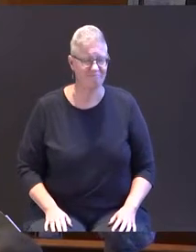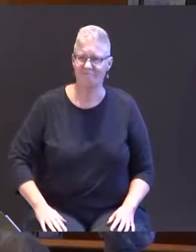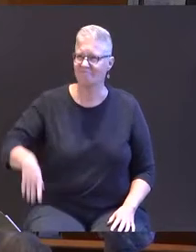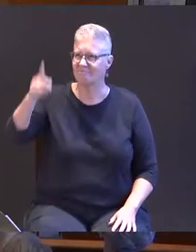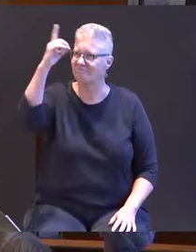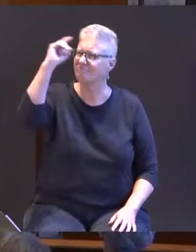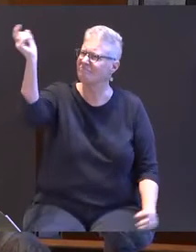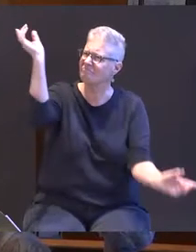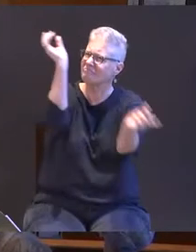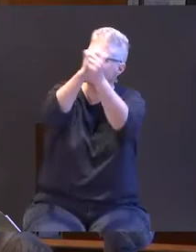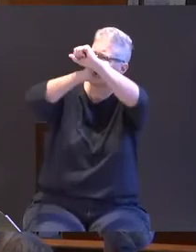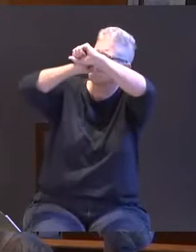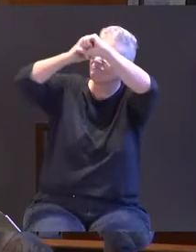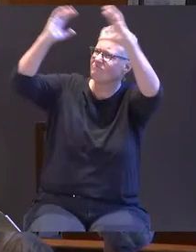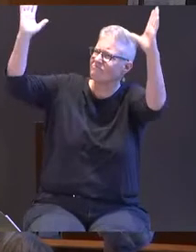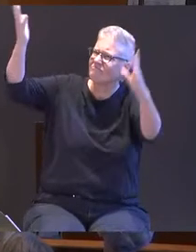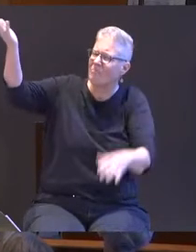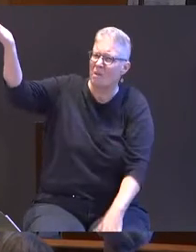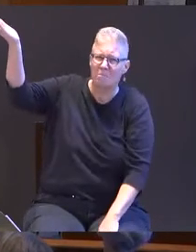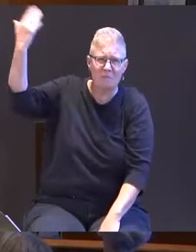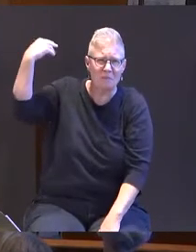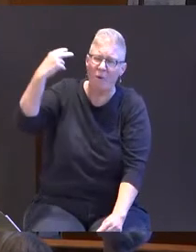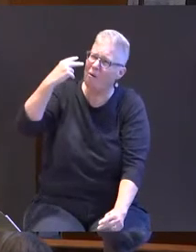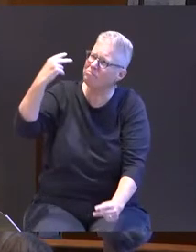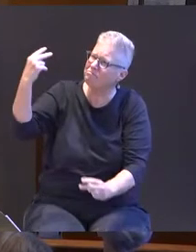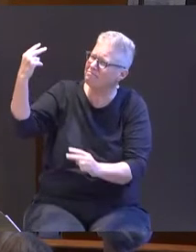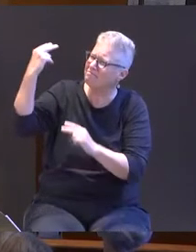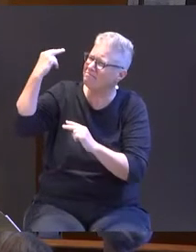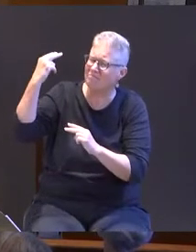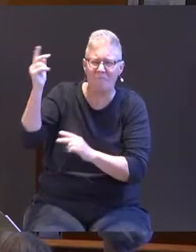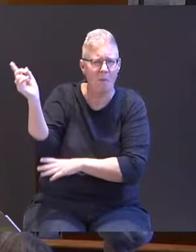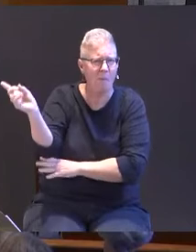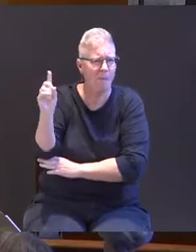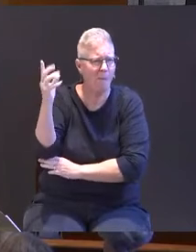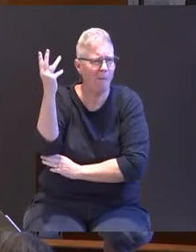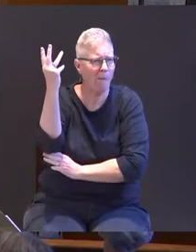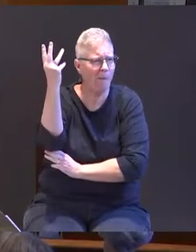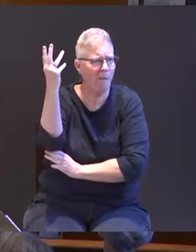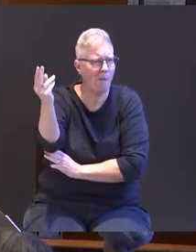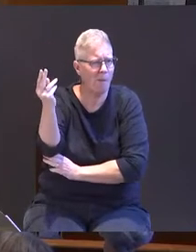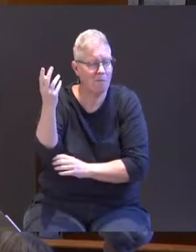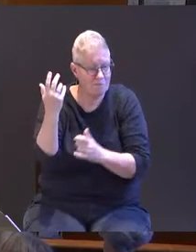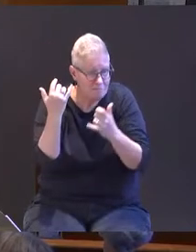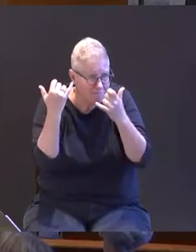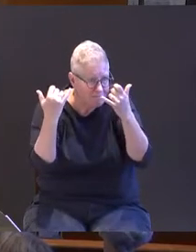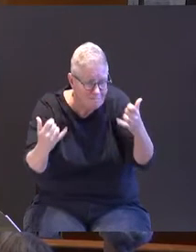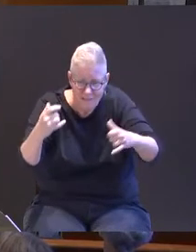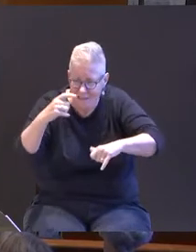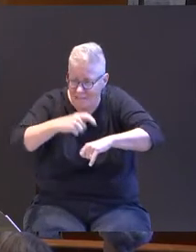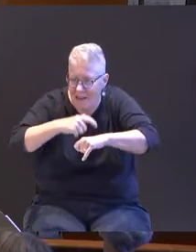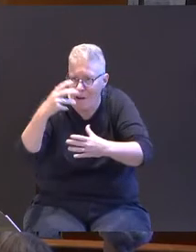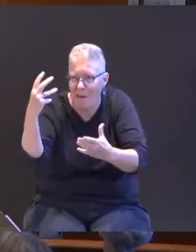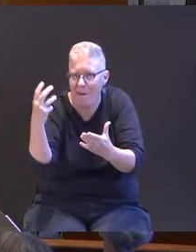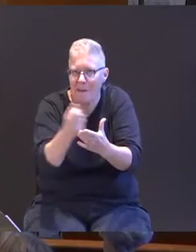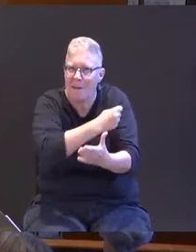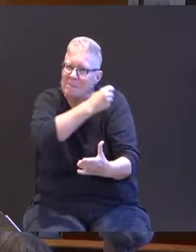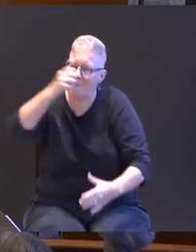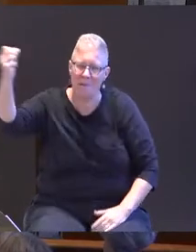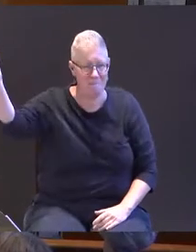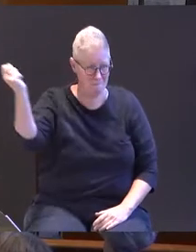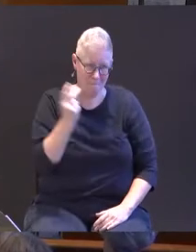the dreams that we once had. This is the time to bring them